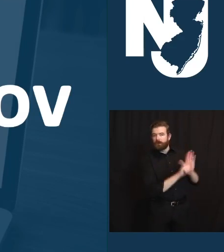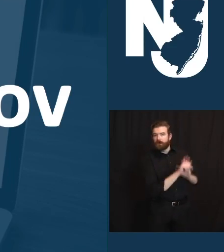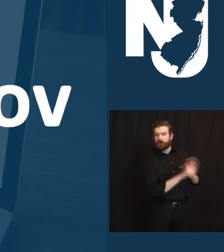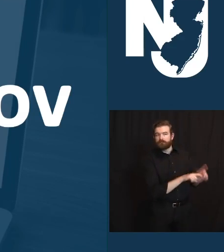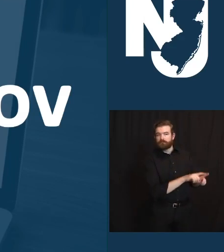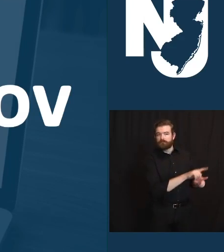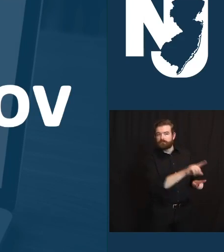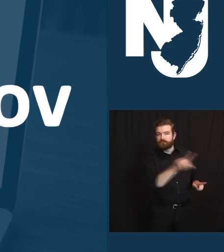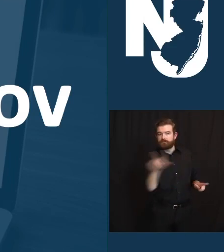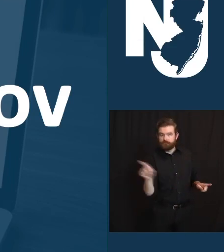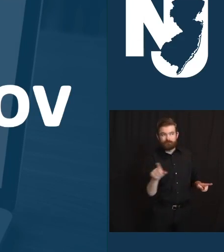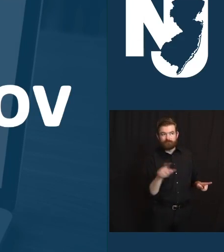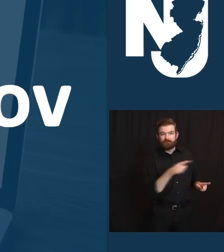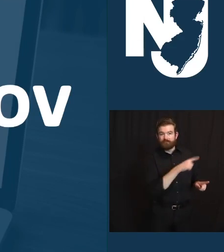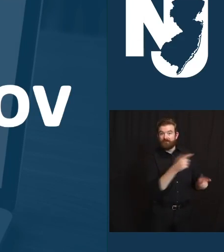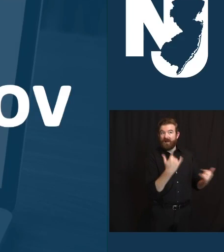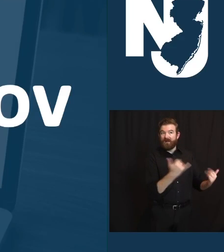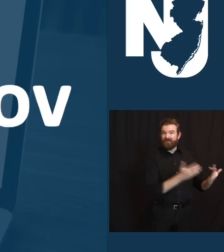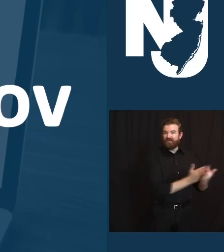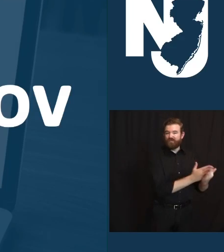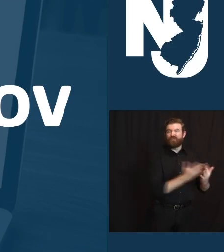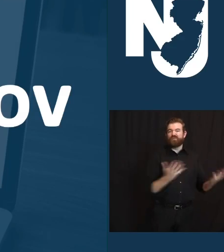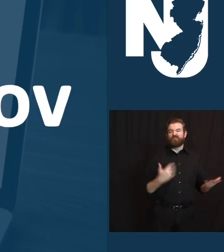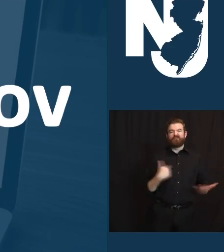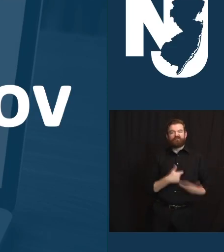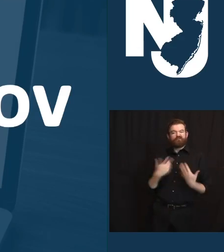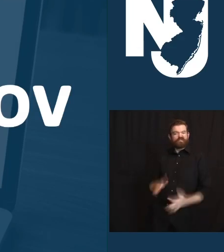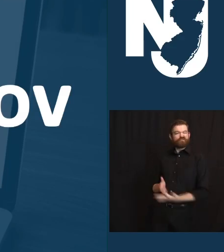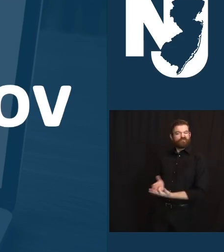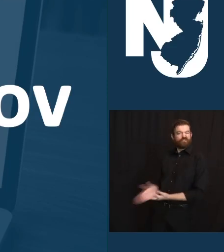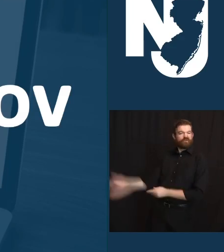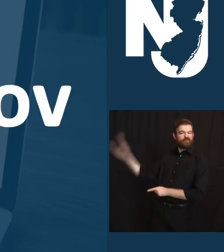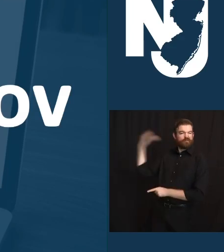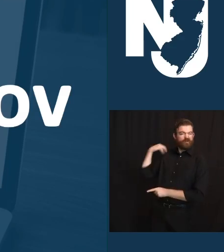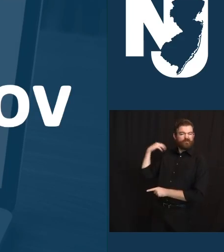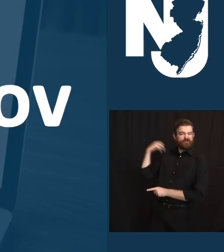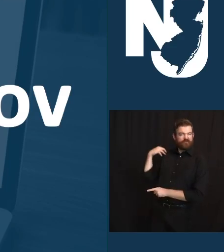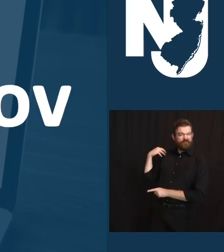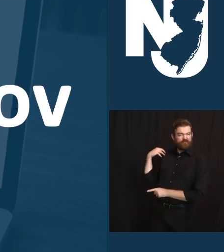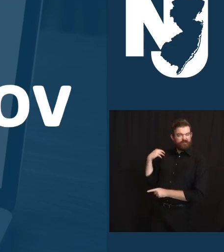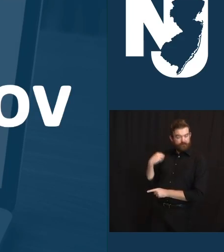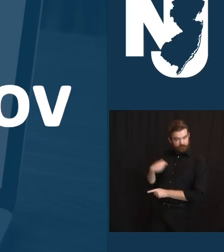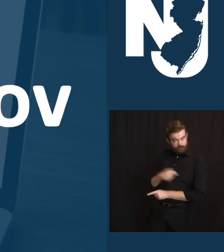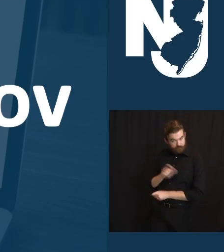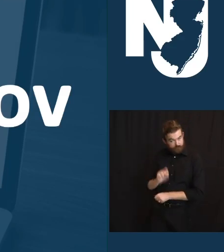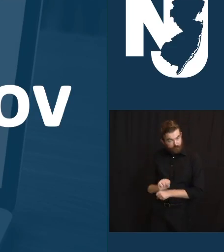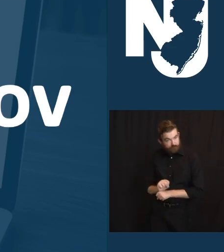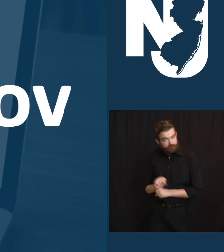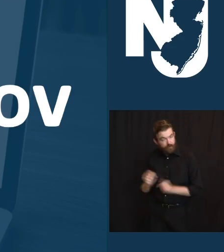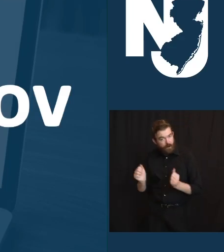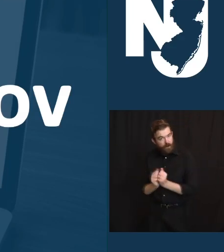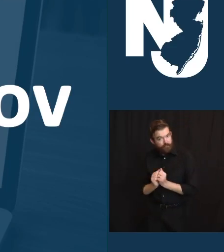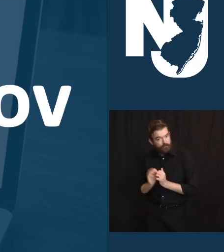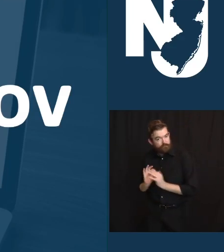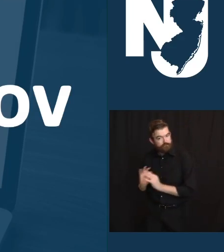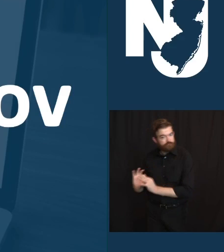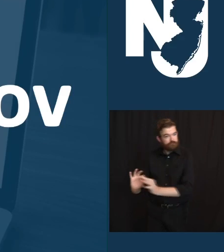ago, that we're in the clear. We have to keep pulling together. We have to keep up with our common sense